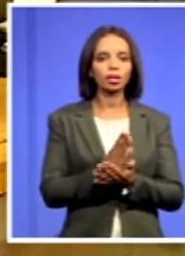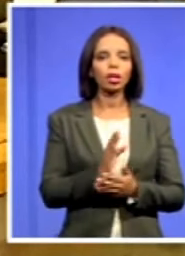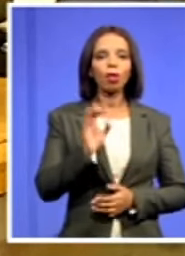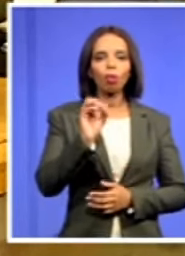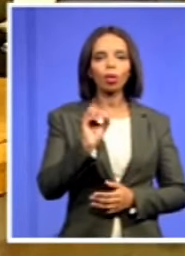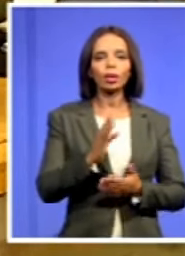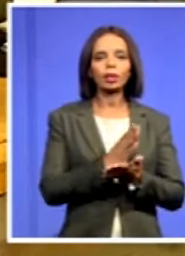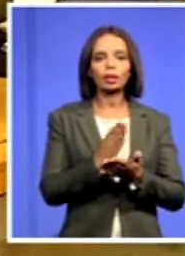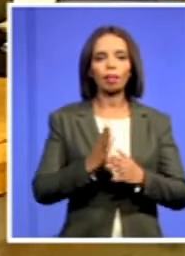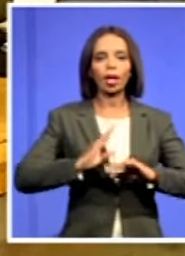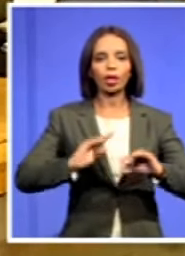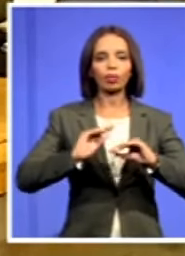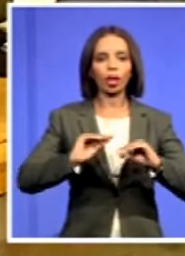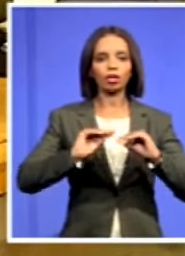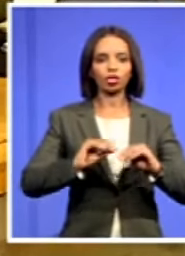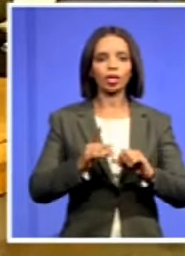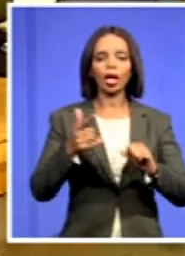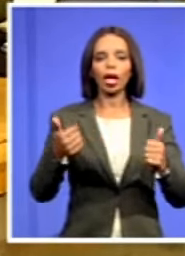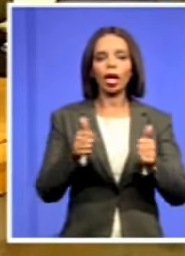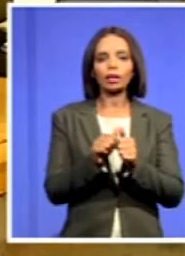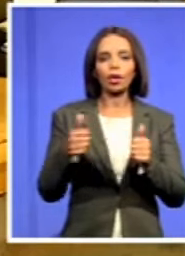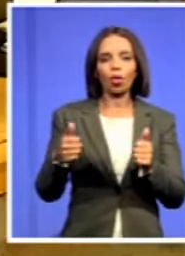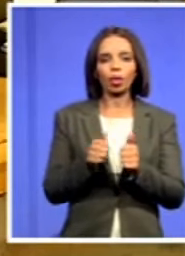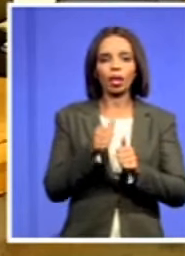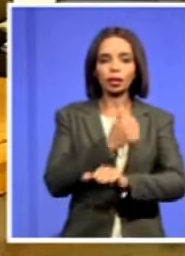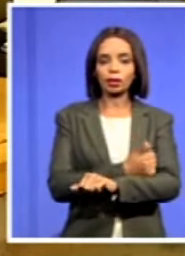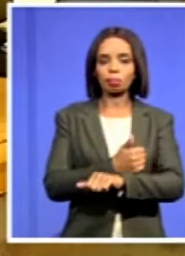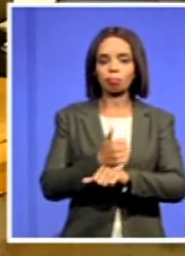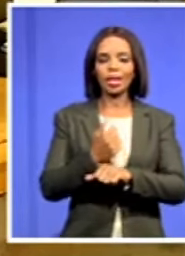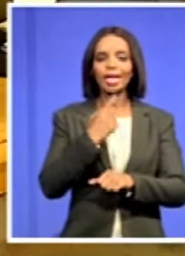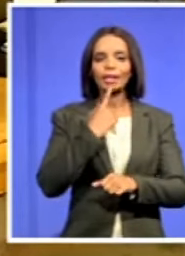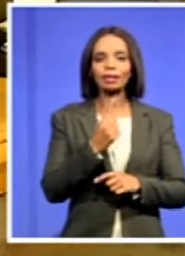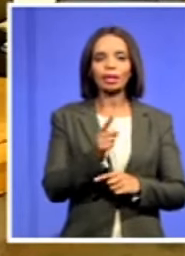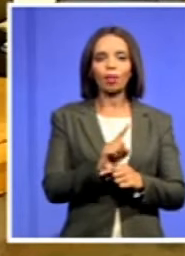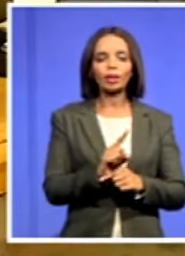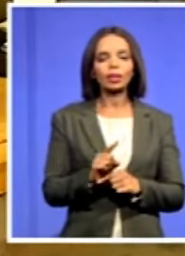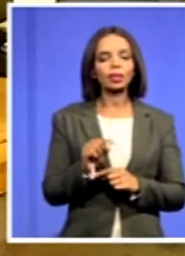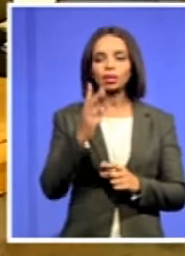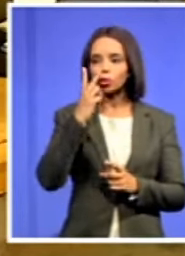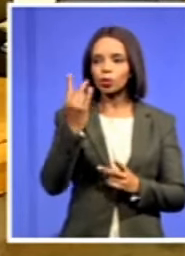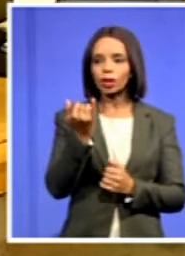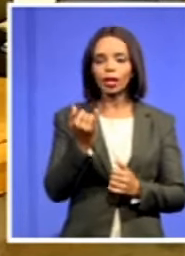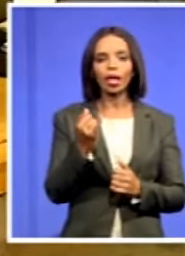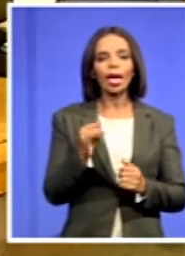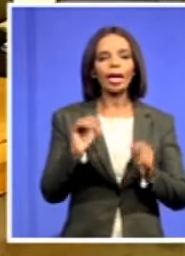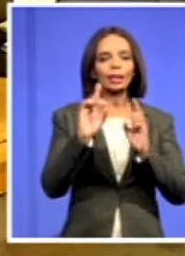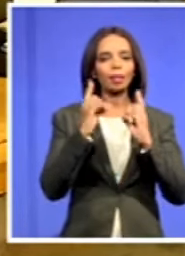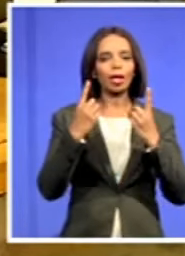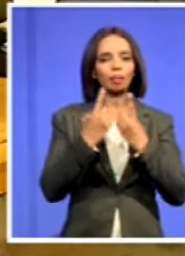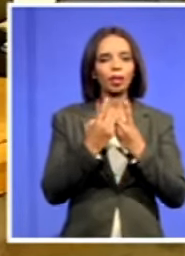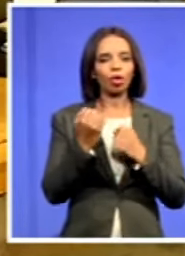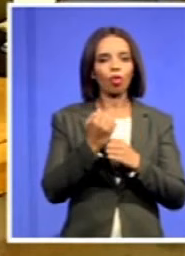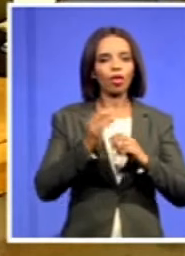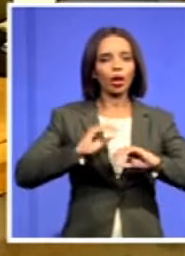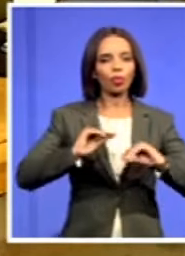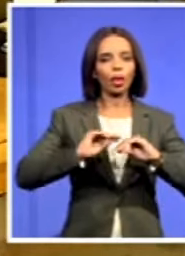saying it appears no one in the Limpopo Education Department is willing to take responsibility for the decline that we've seen in the